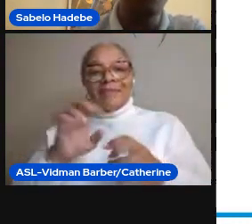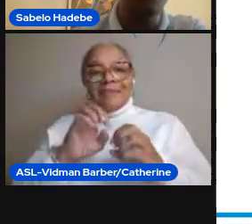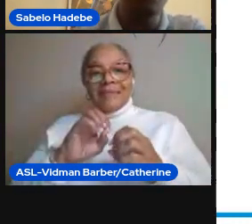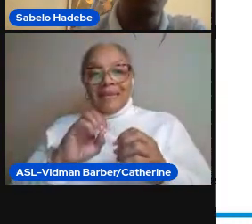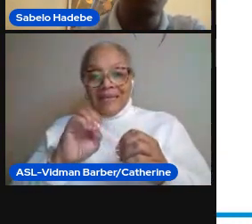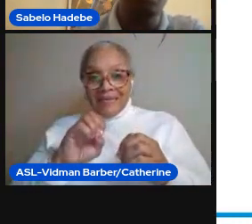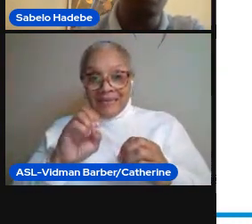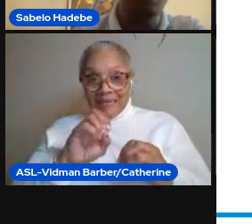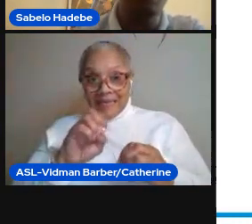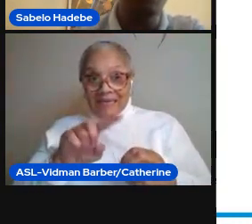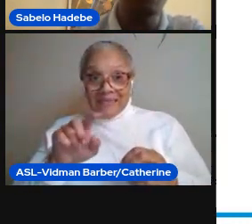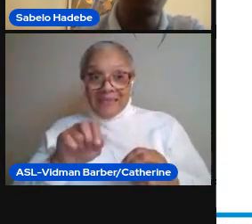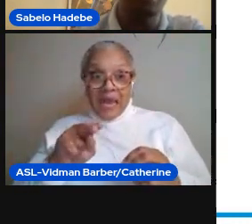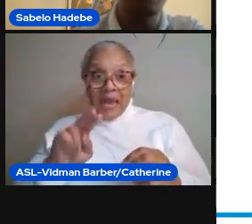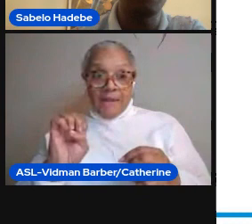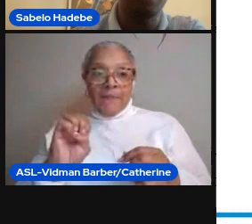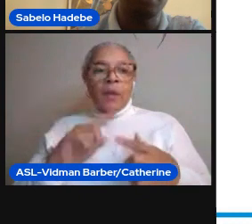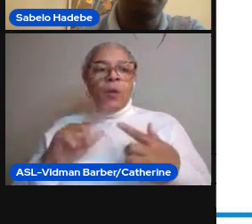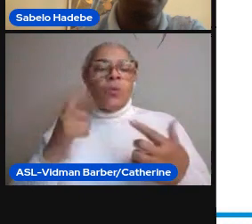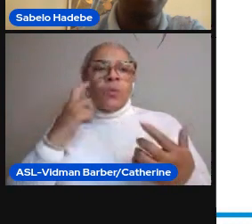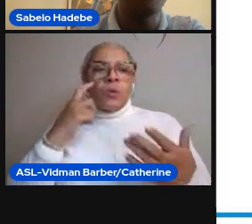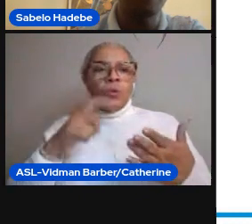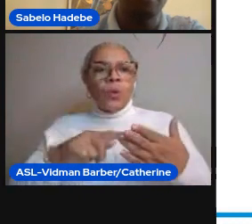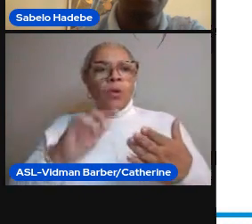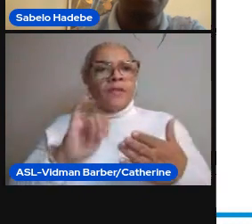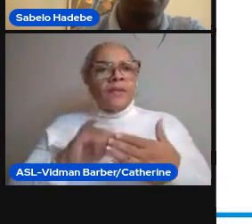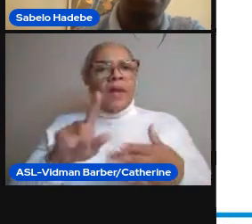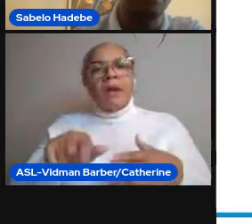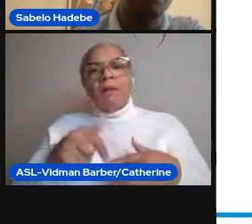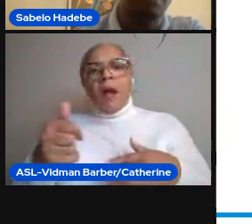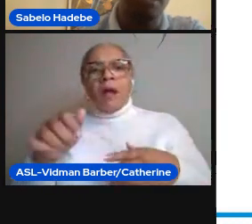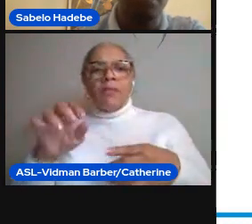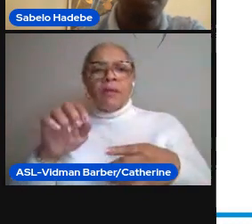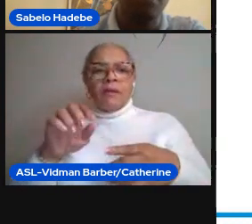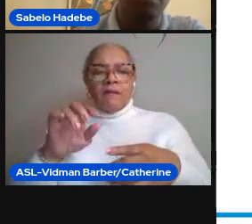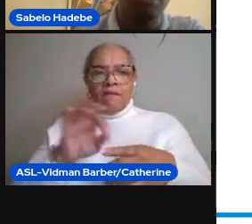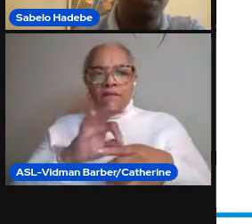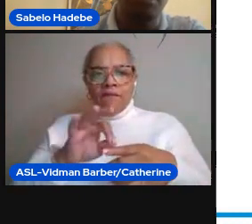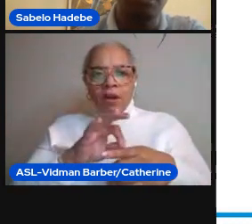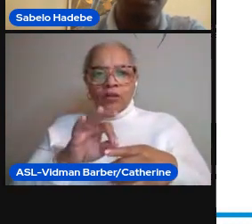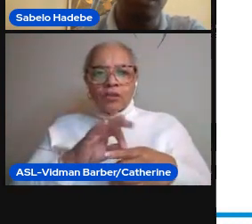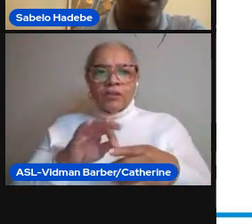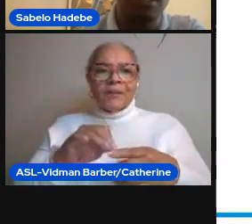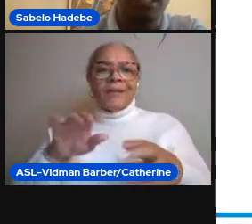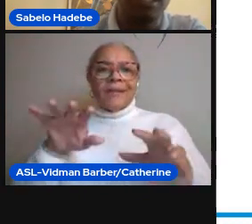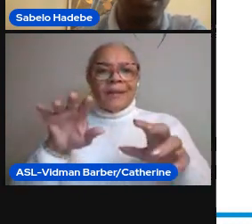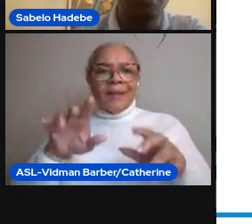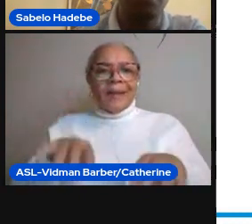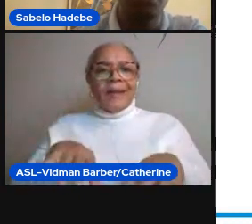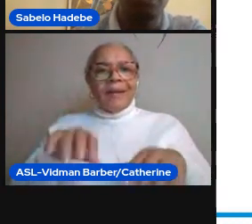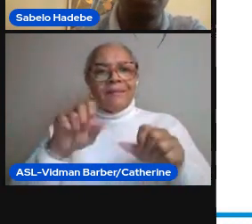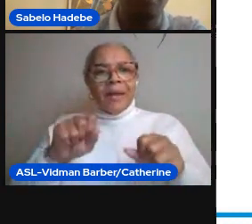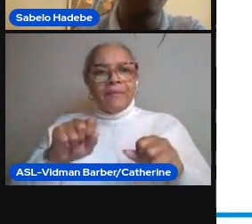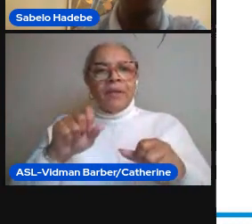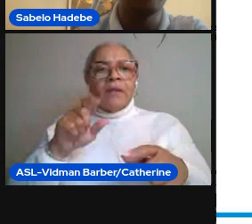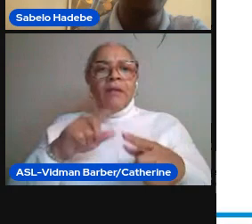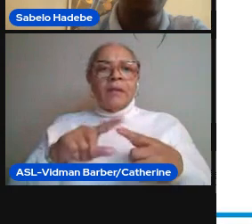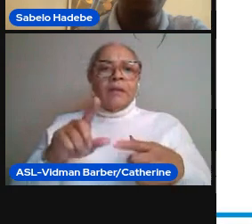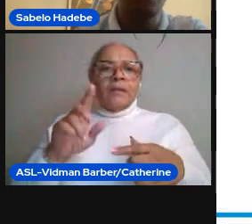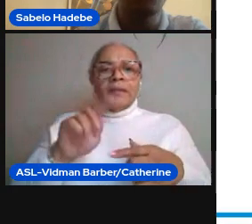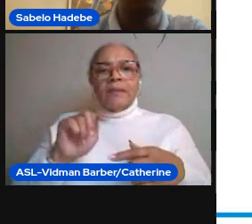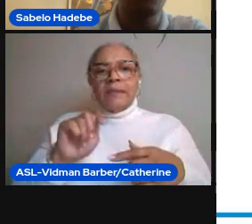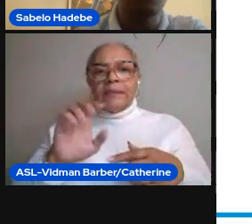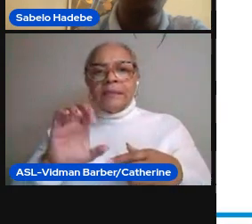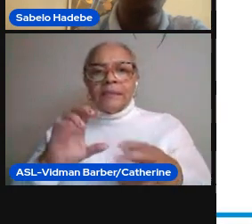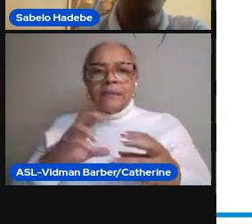And also we know that it also has other functions in other cells, in adaptive cells, for example, Th17 cells produce it.